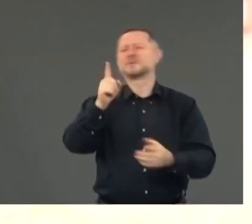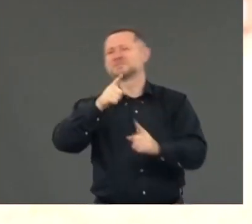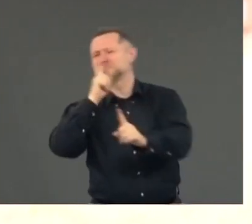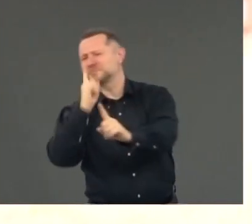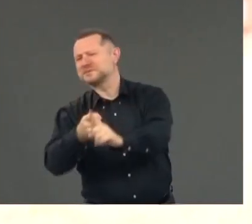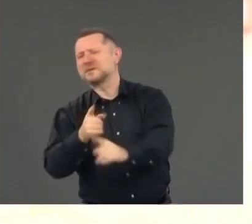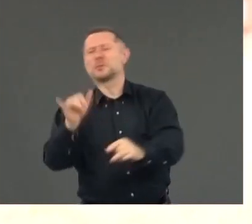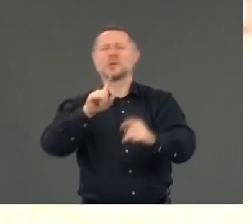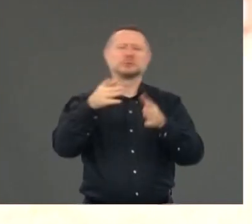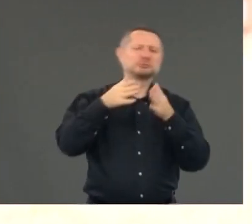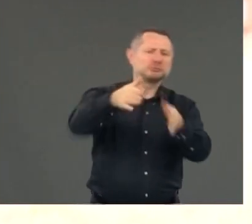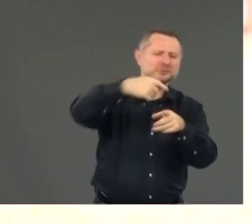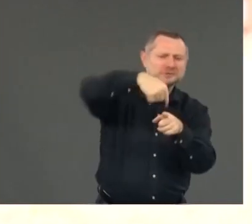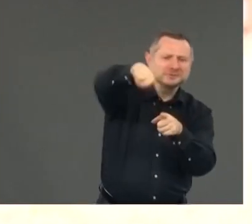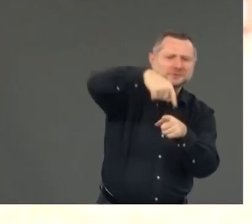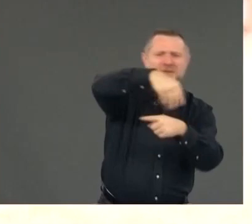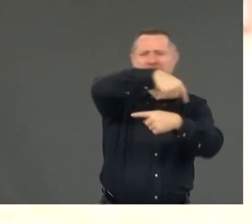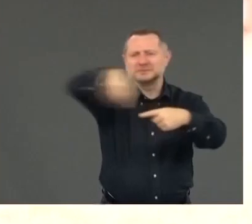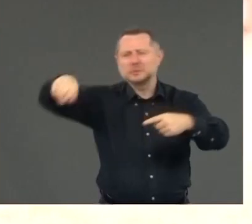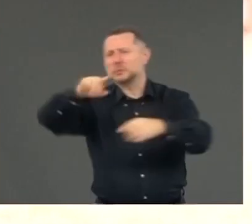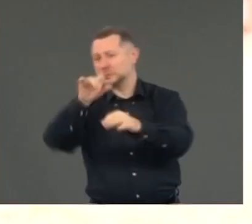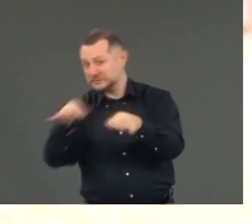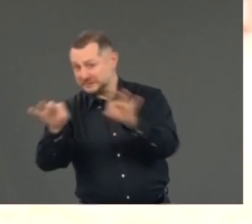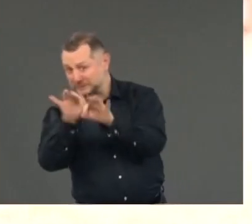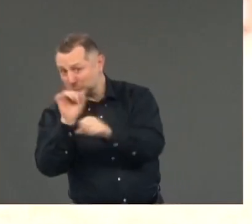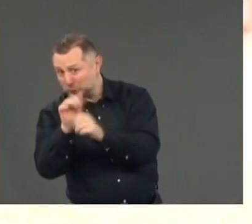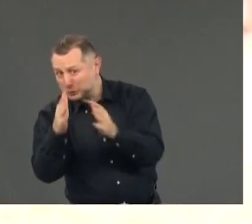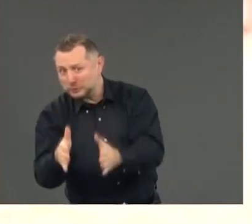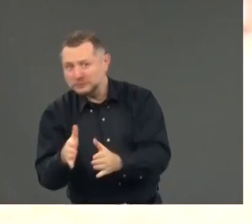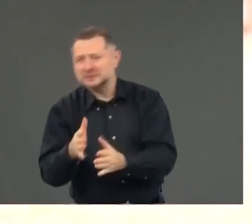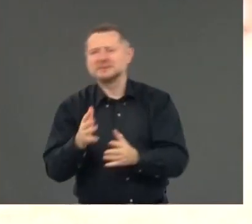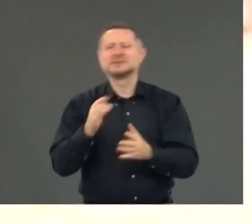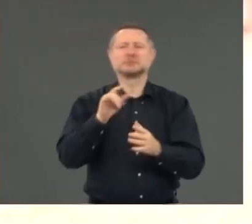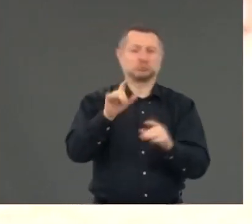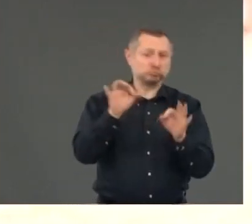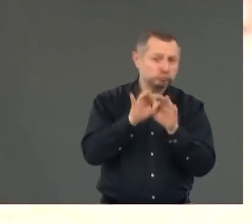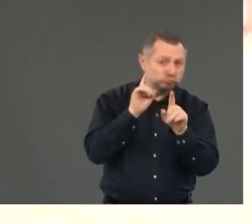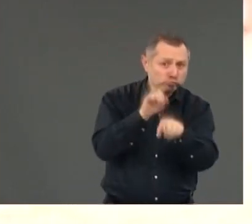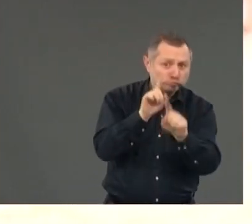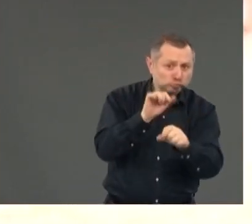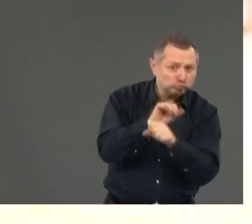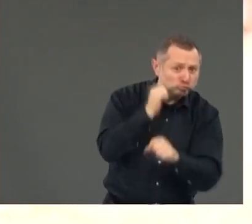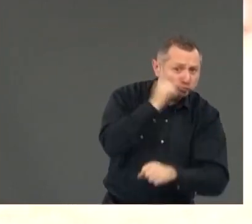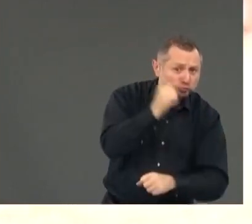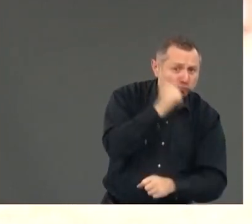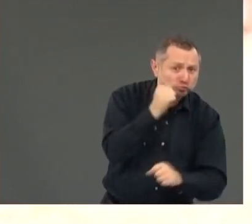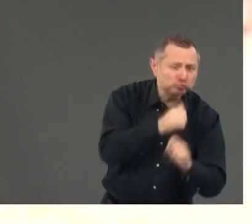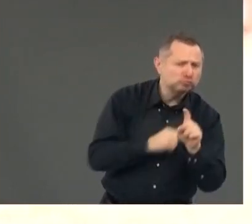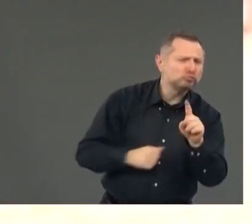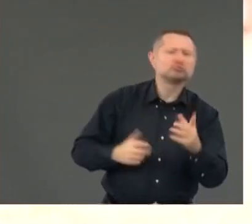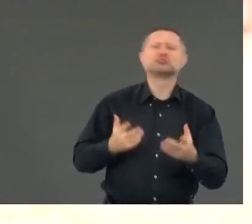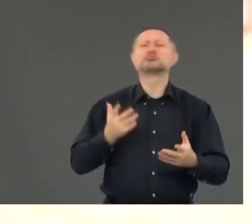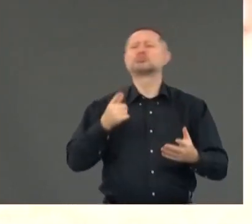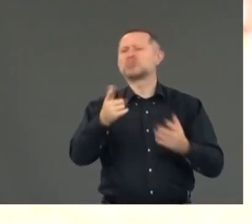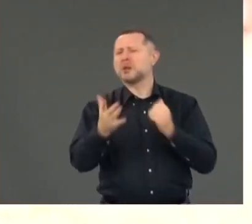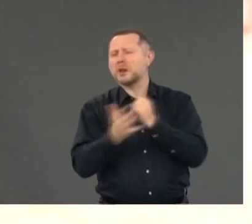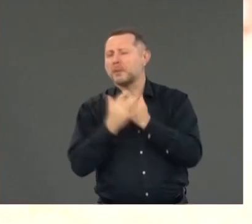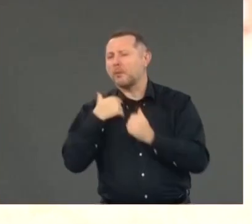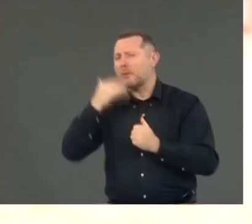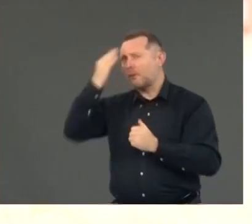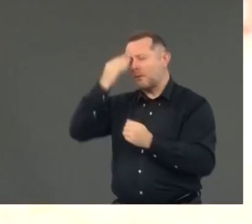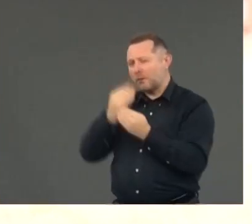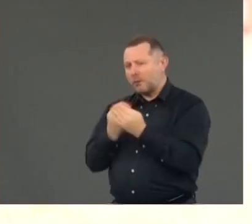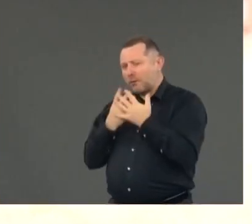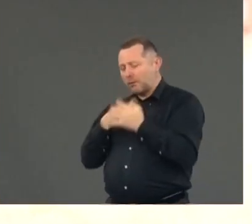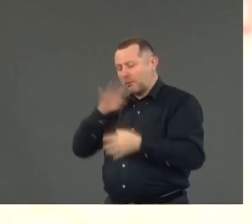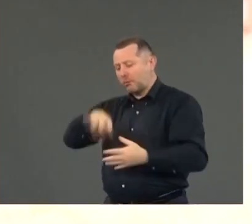Are you an essential worker? Have you been working? Yes or no? Just to give us data. It's all